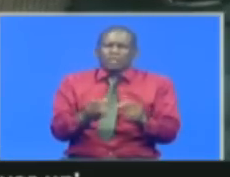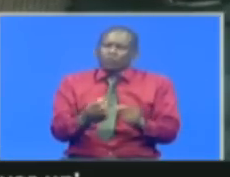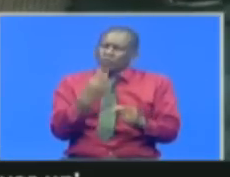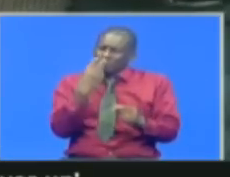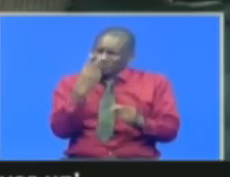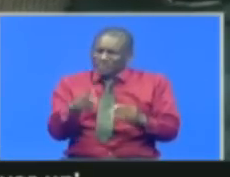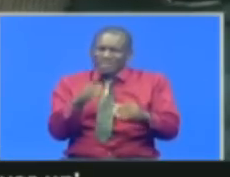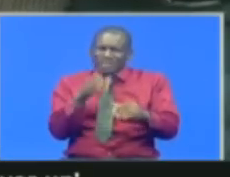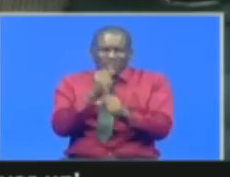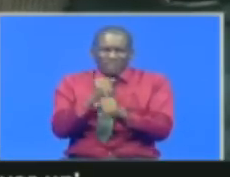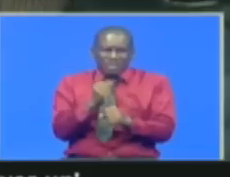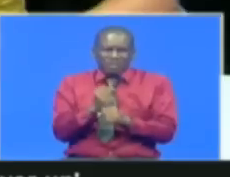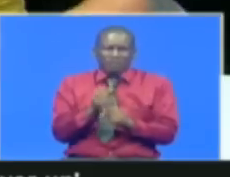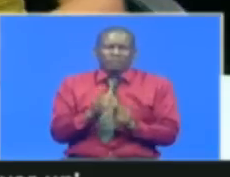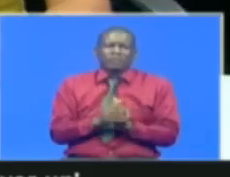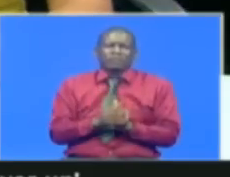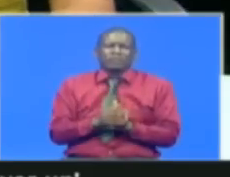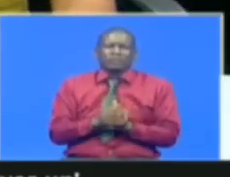be done.